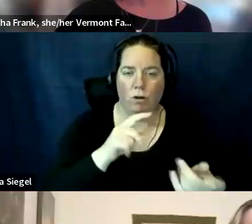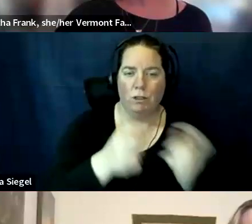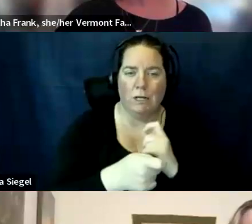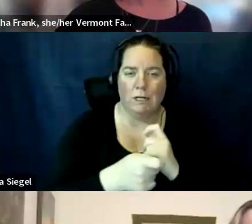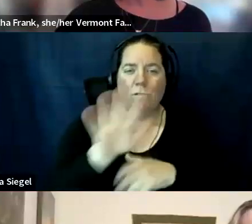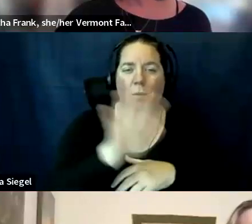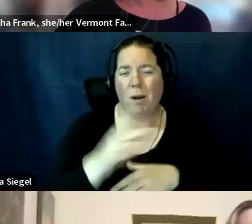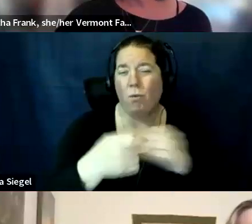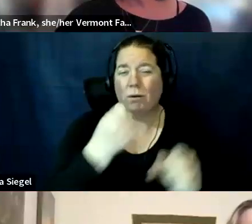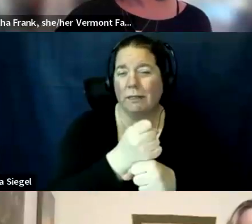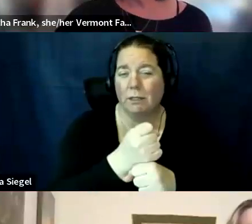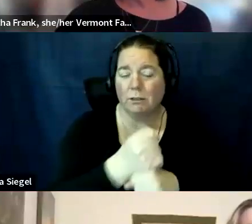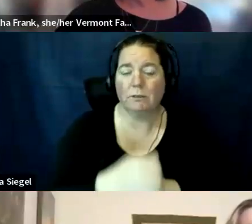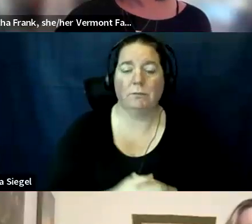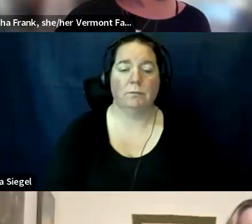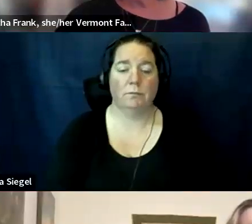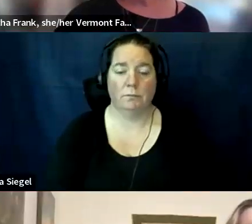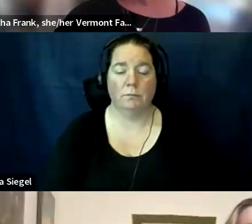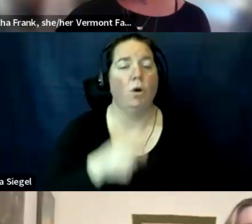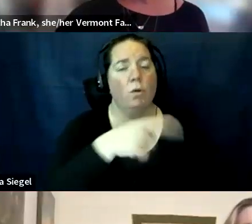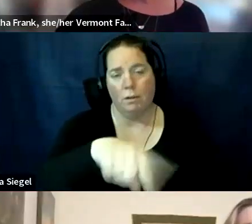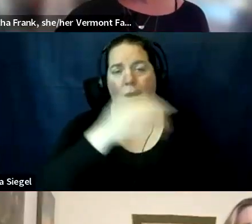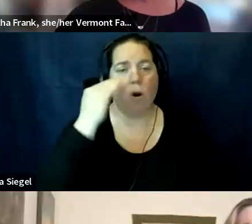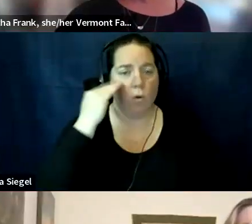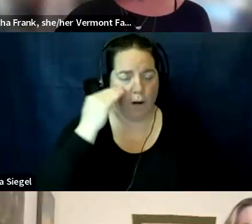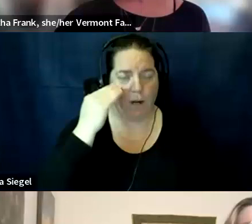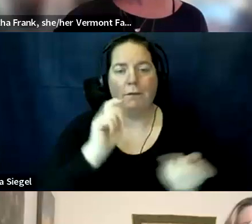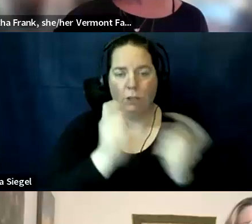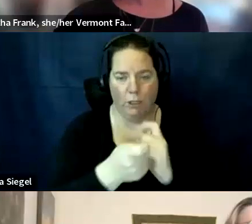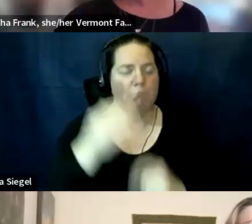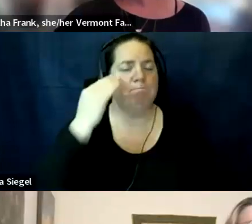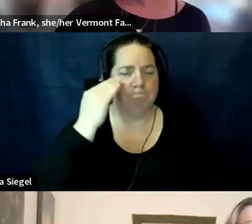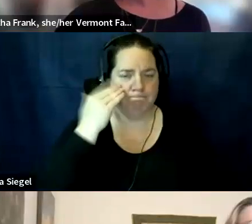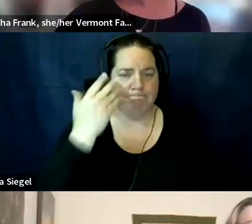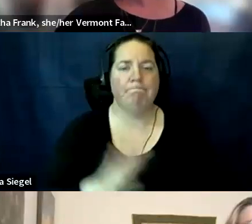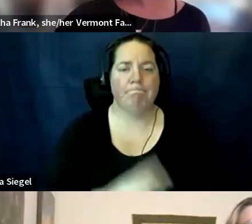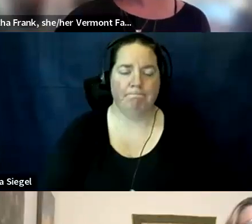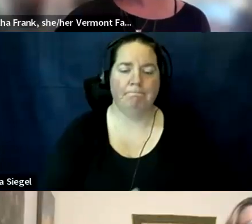some. So they are aware of these rule changes.